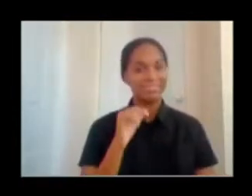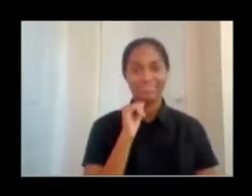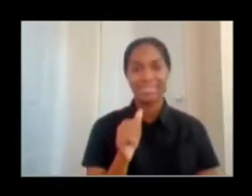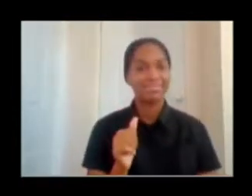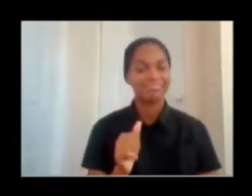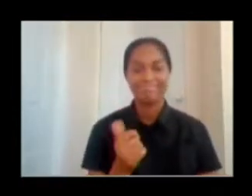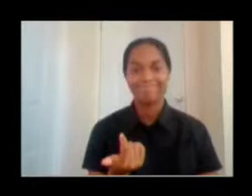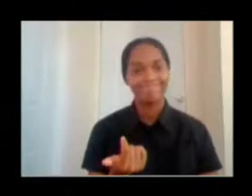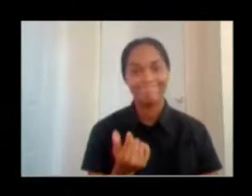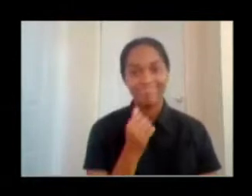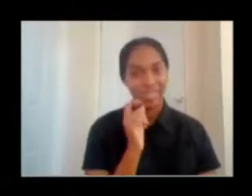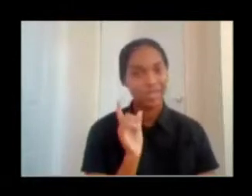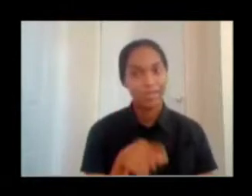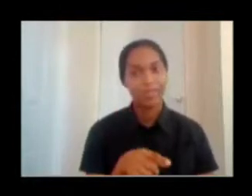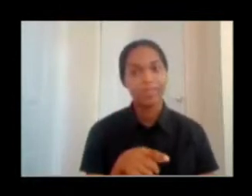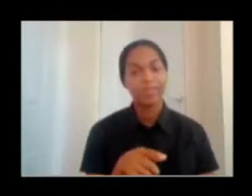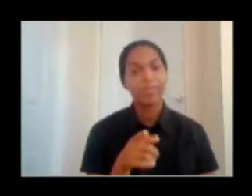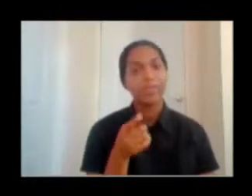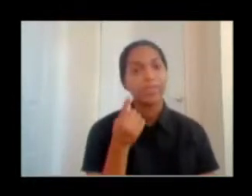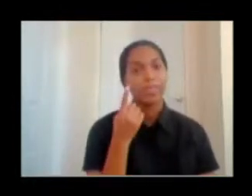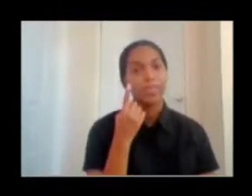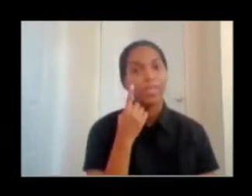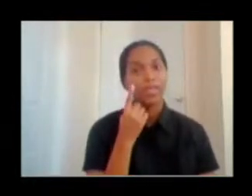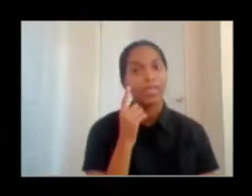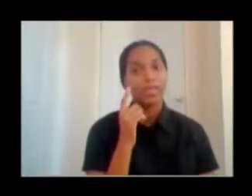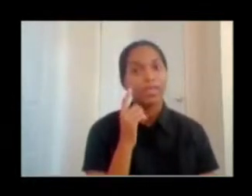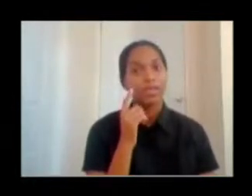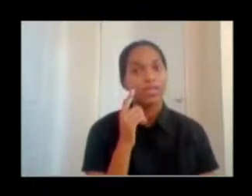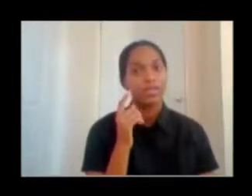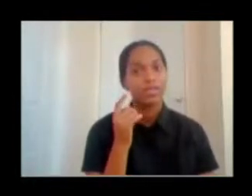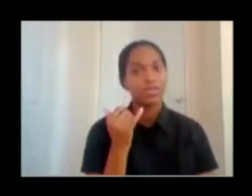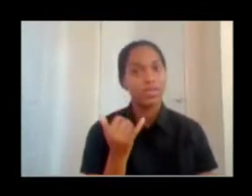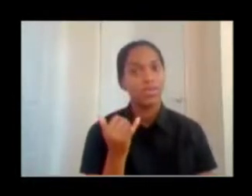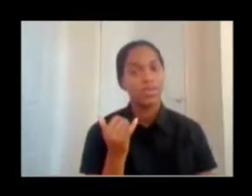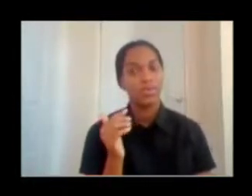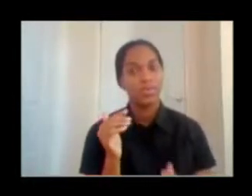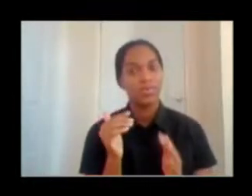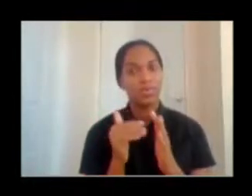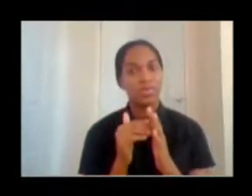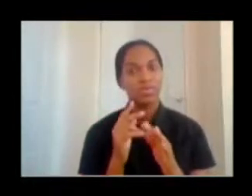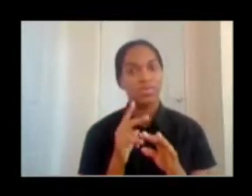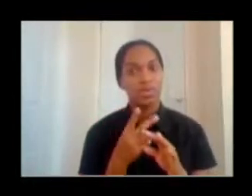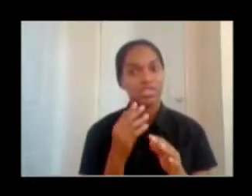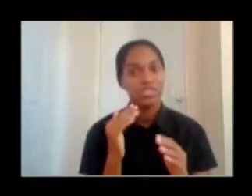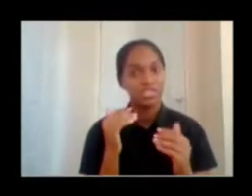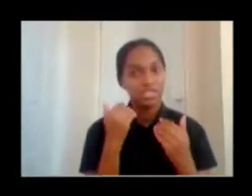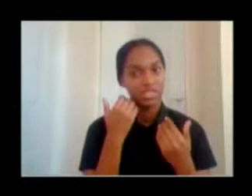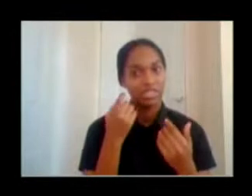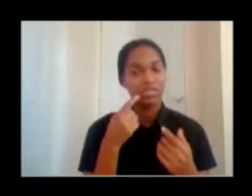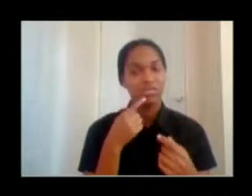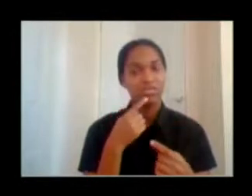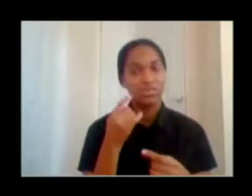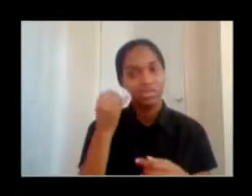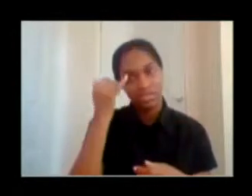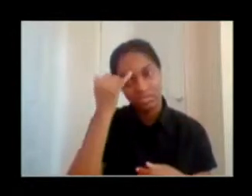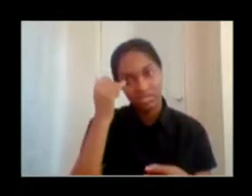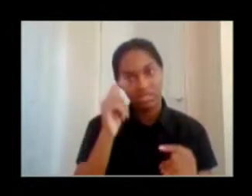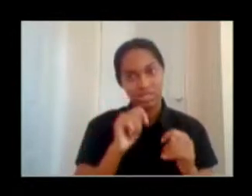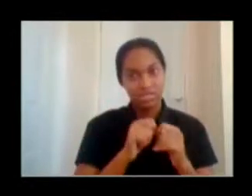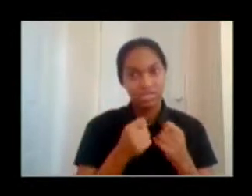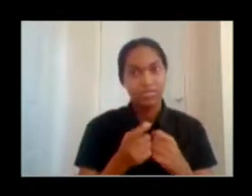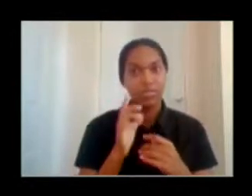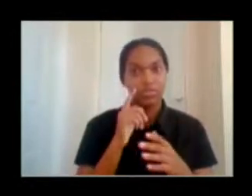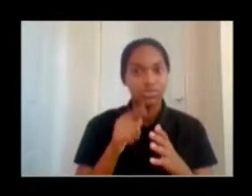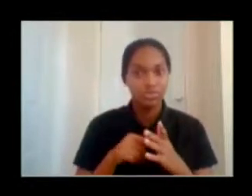And so Prasar Bharati is now kind of once bitten, twice shy. And they told the Indian implementation team, you're going to show us this